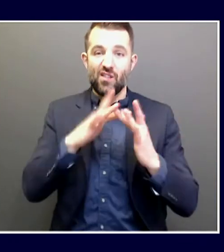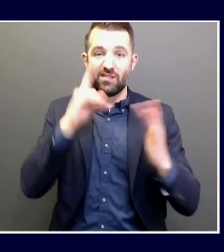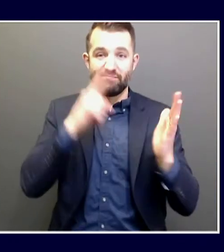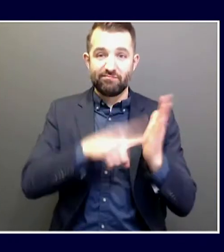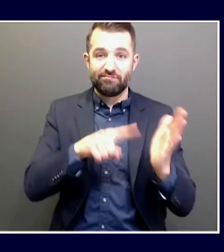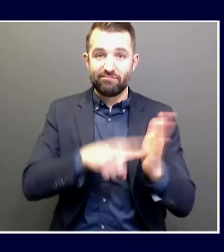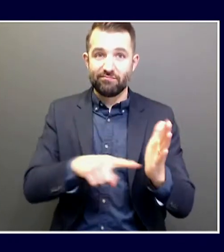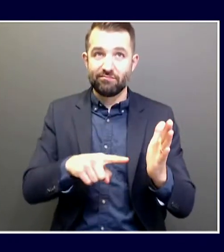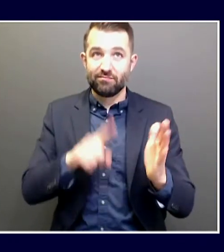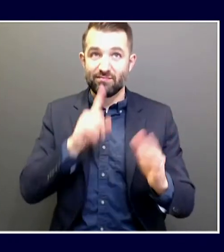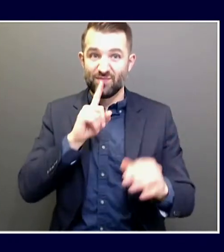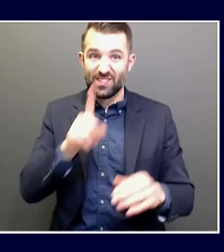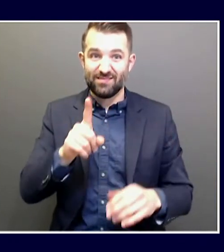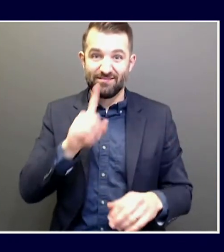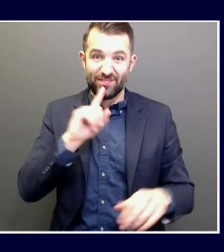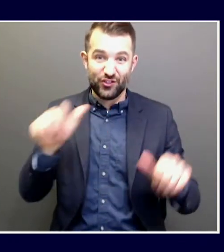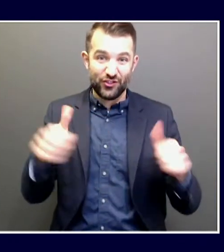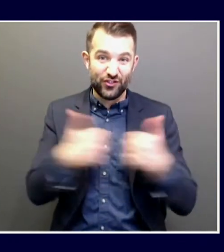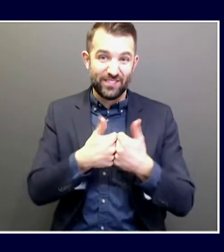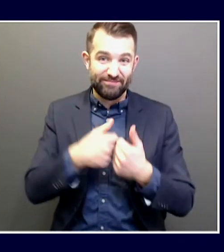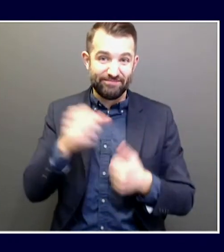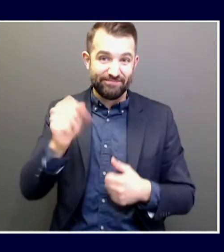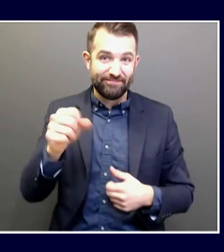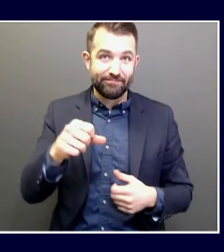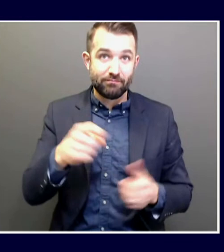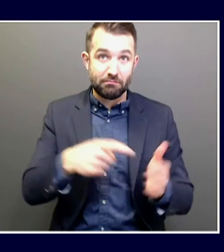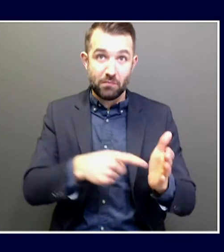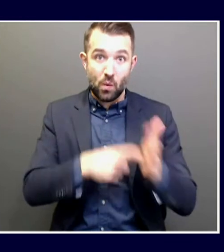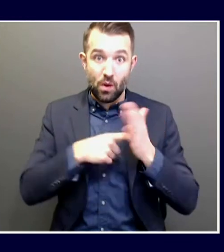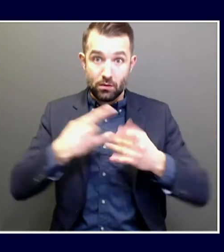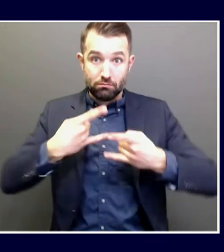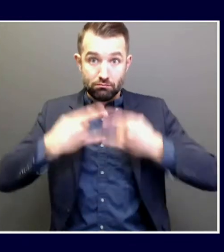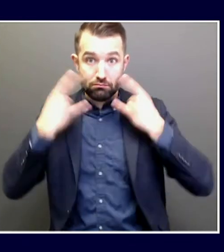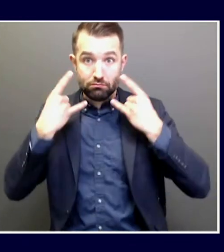school requires masks or doesn't,